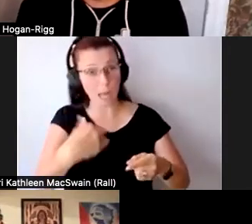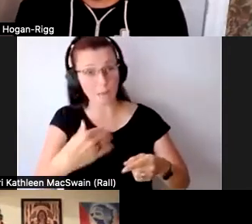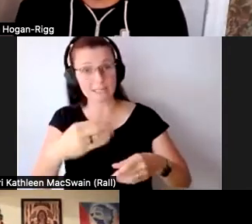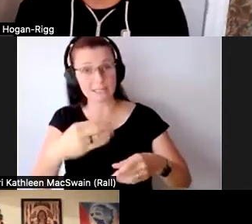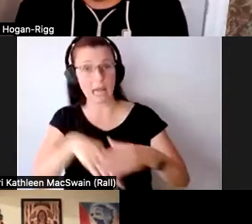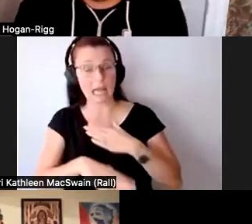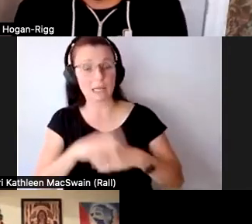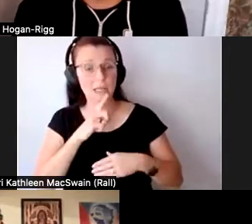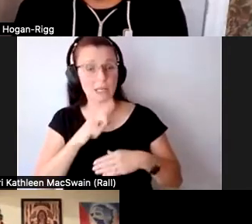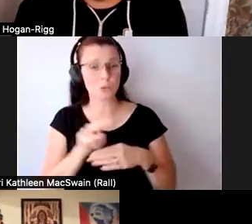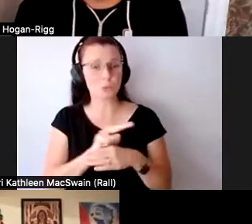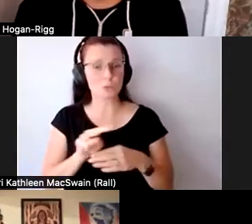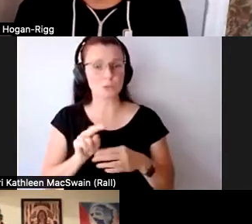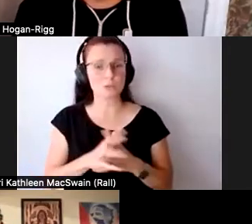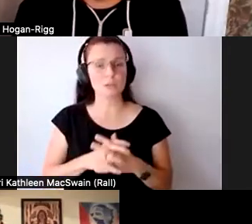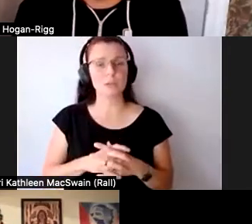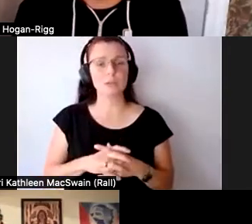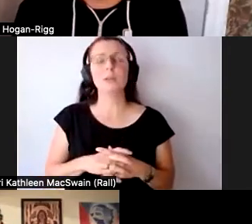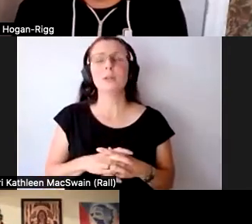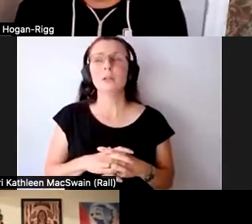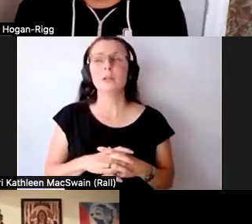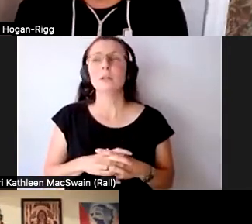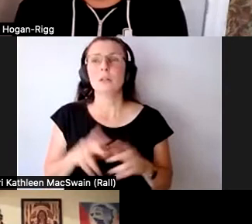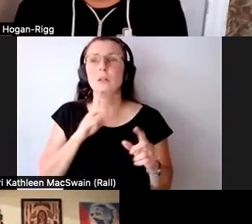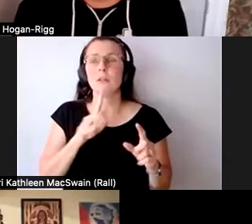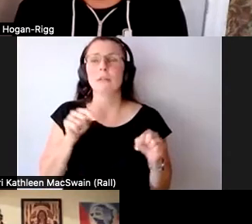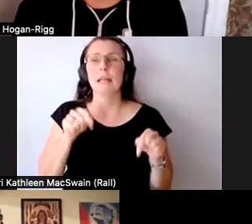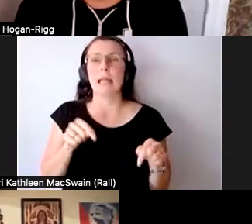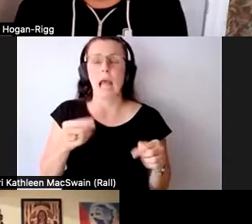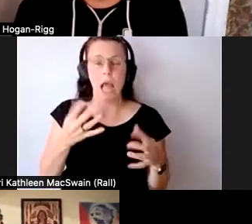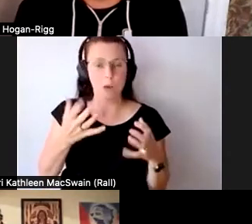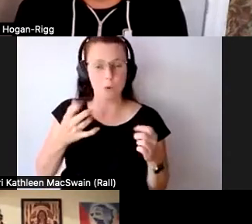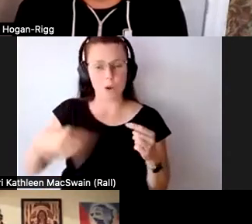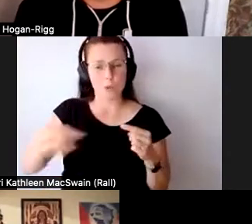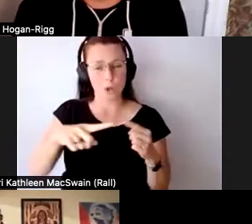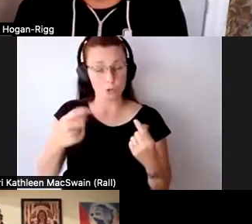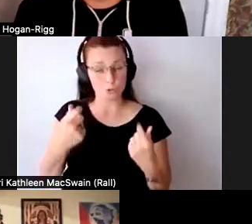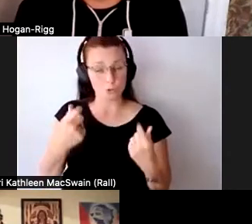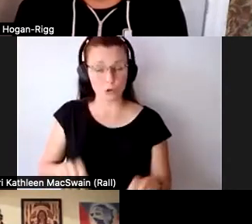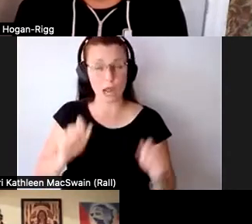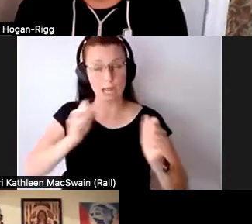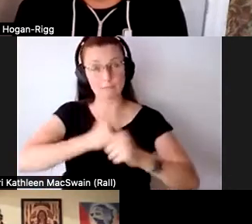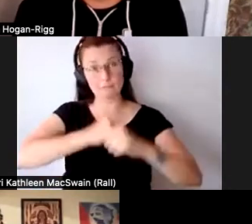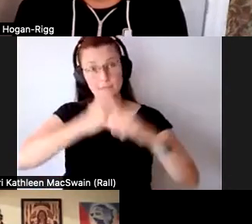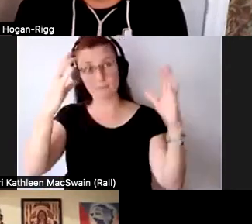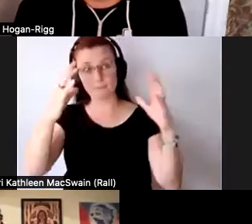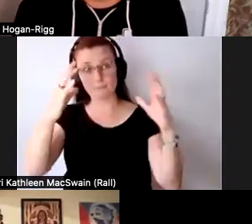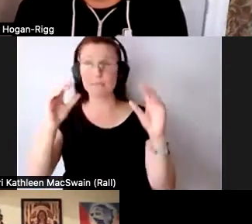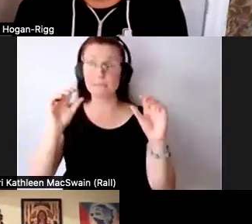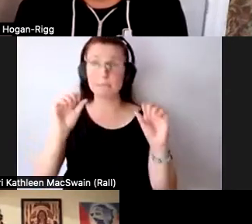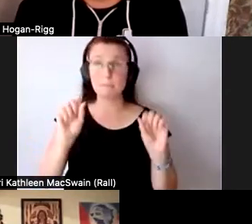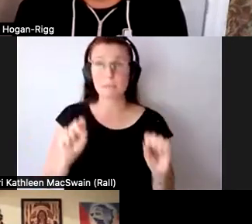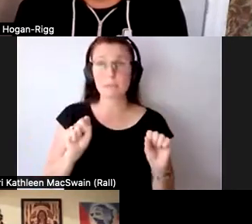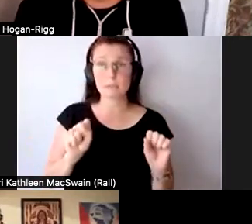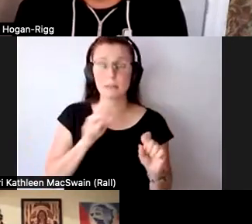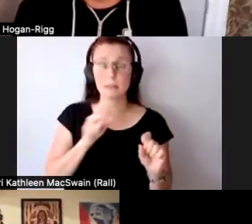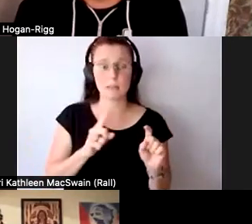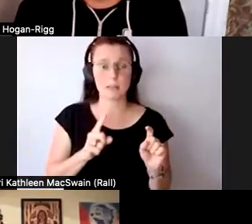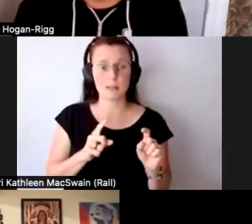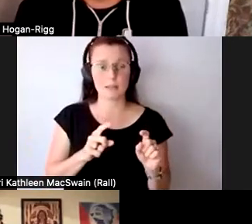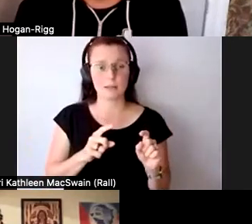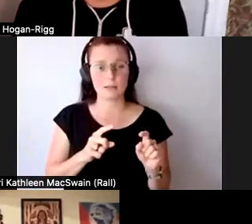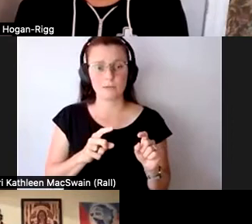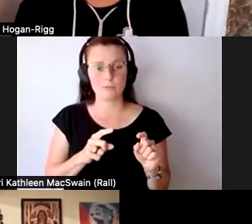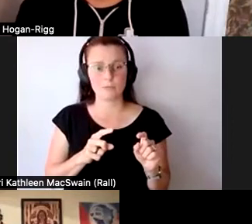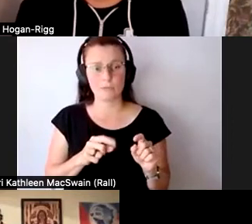as possible to imagine this happening in your, I'm sure it's happening in these communities, you know. I don't think you want to open one because there's no drug